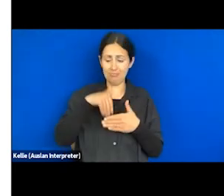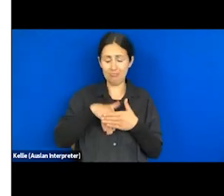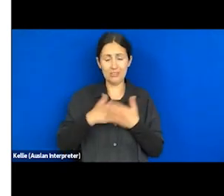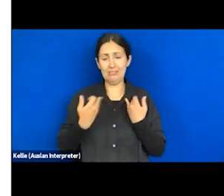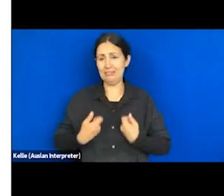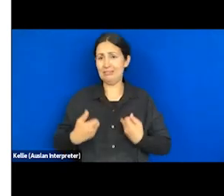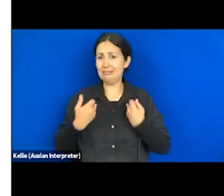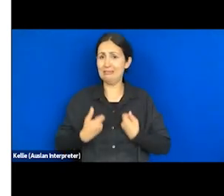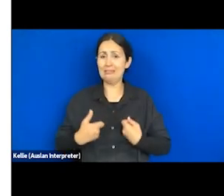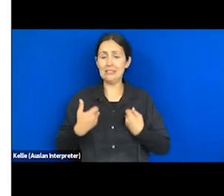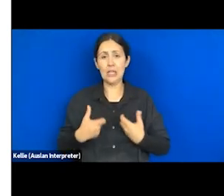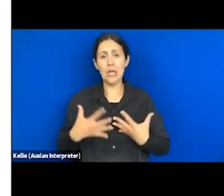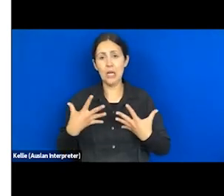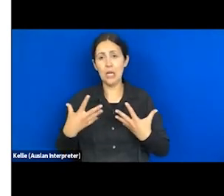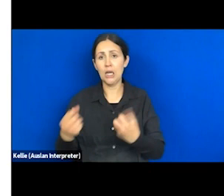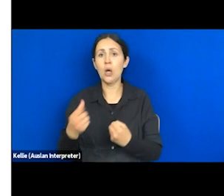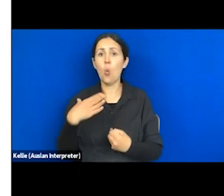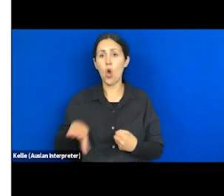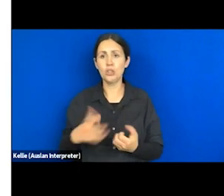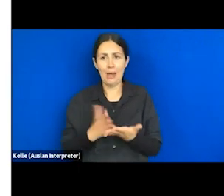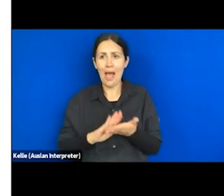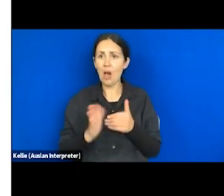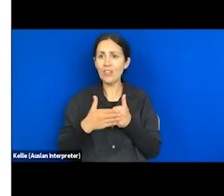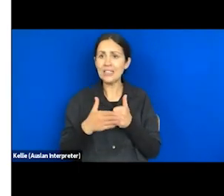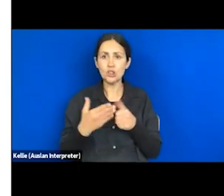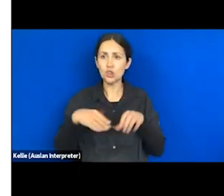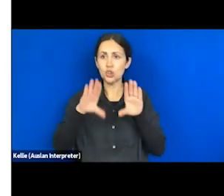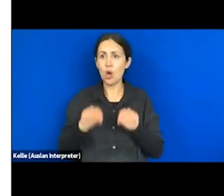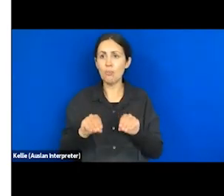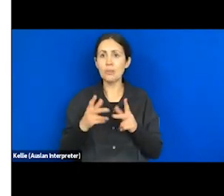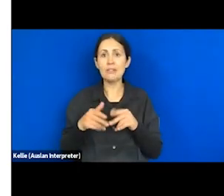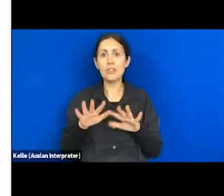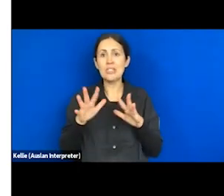and ineffective treatment of withdrawal symptoms can lead to a relapse.